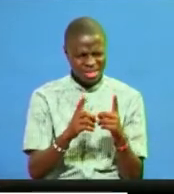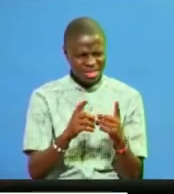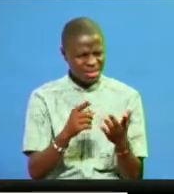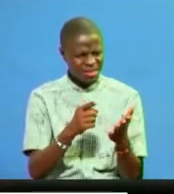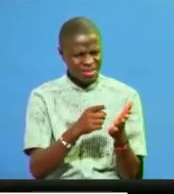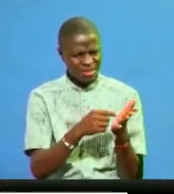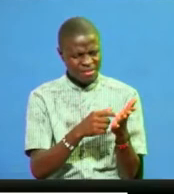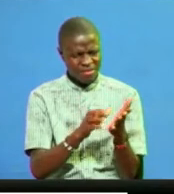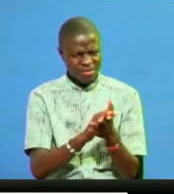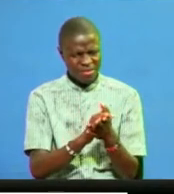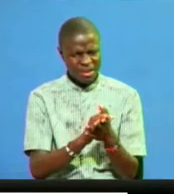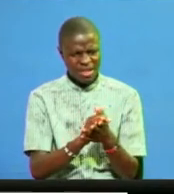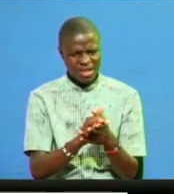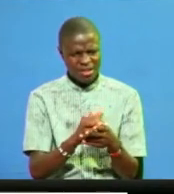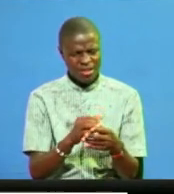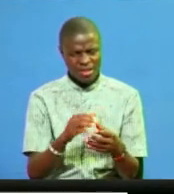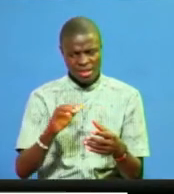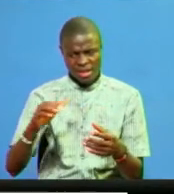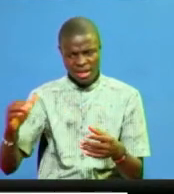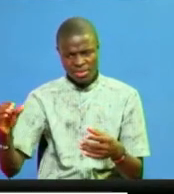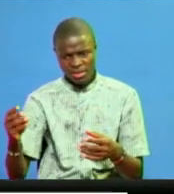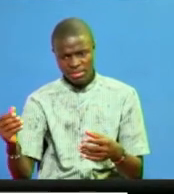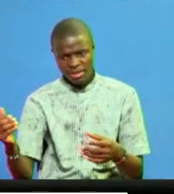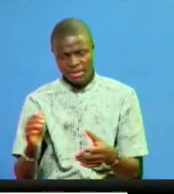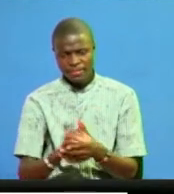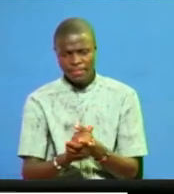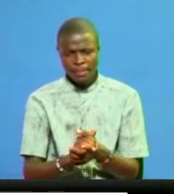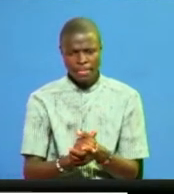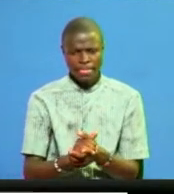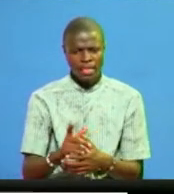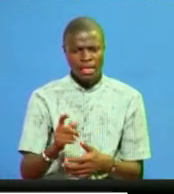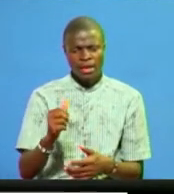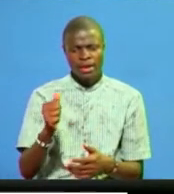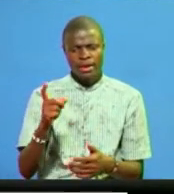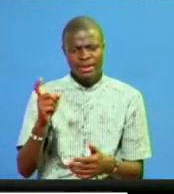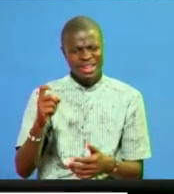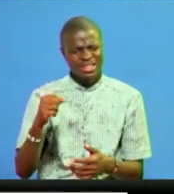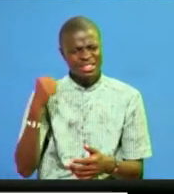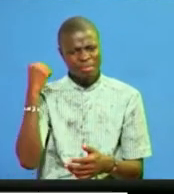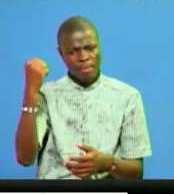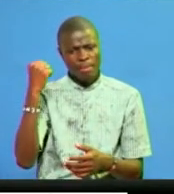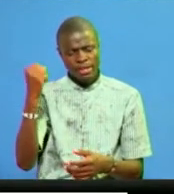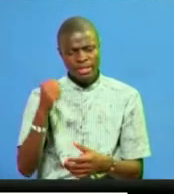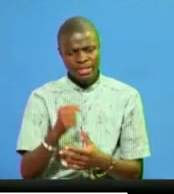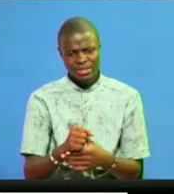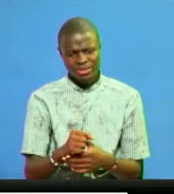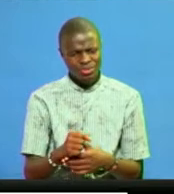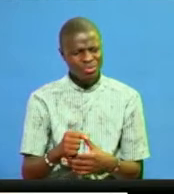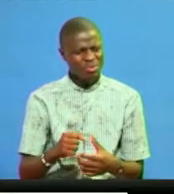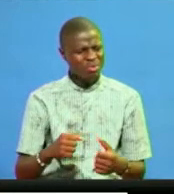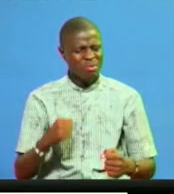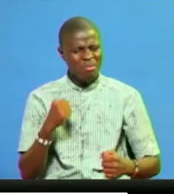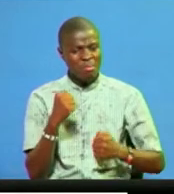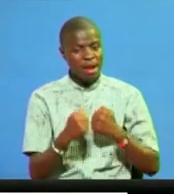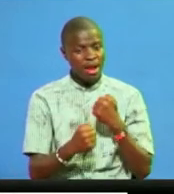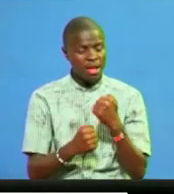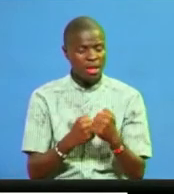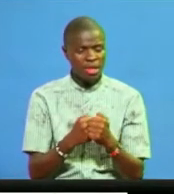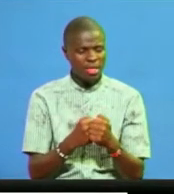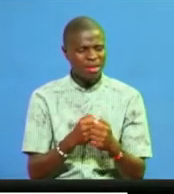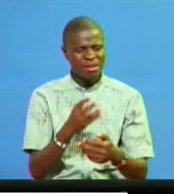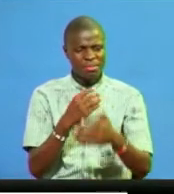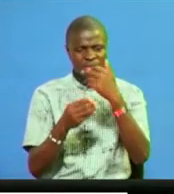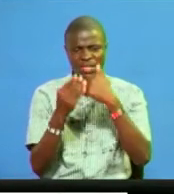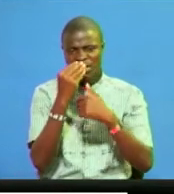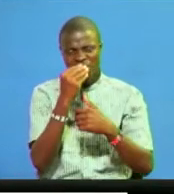revenue amongst counties. Tax politics will also play a role in the two legislative chambers, largely due to President Ruto's emphasis that